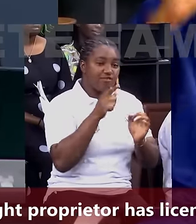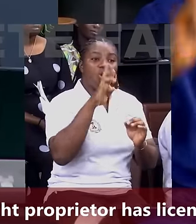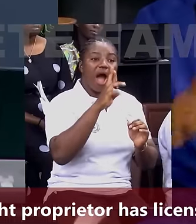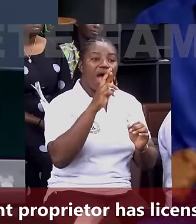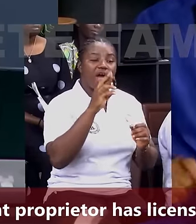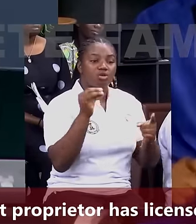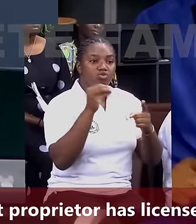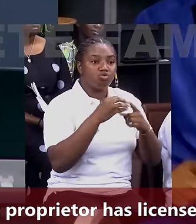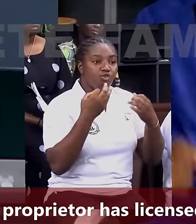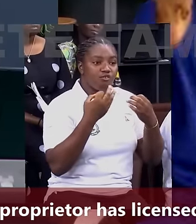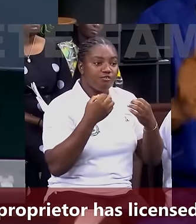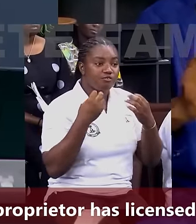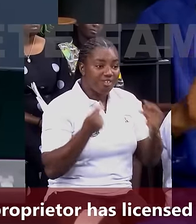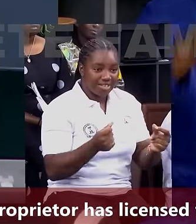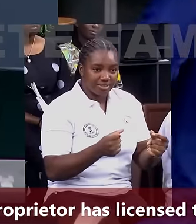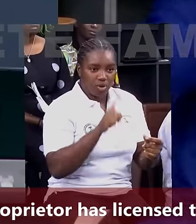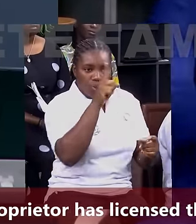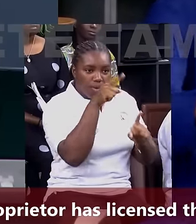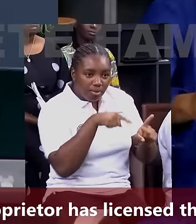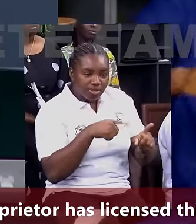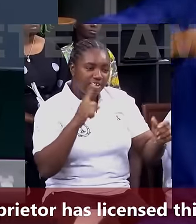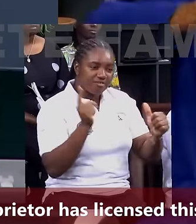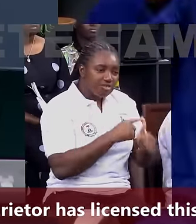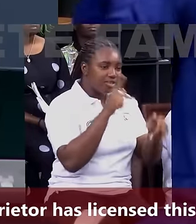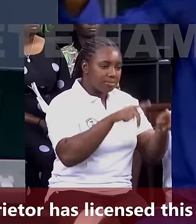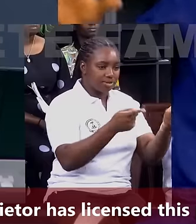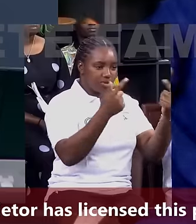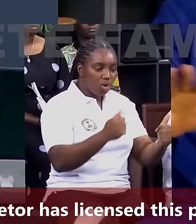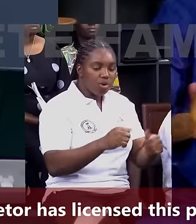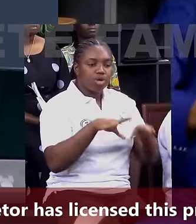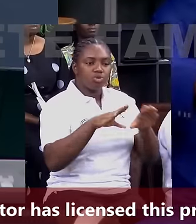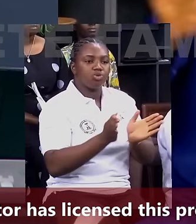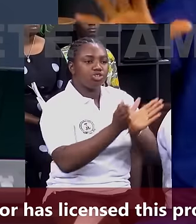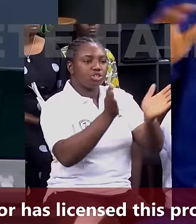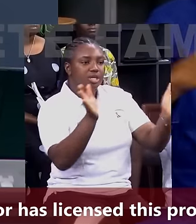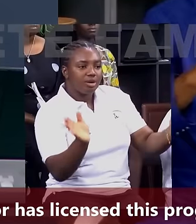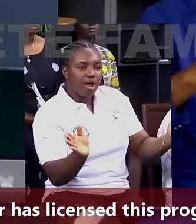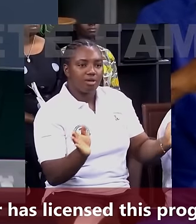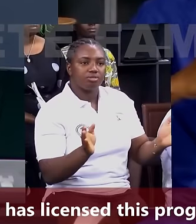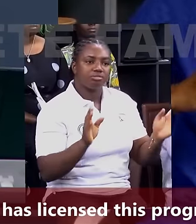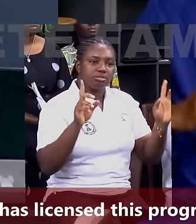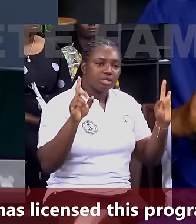will be 1 month. First of all, the patient comes, you do your general clacking.